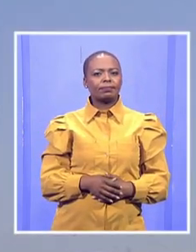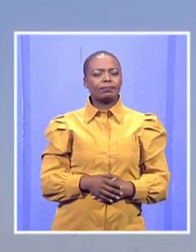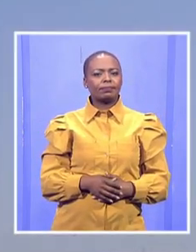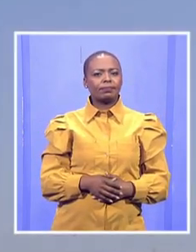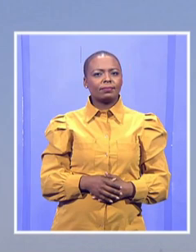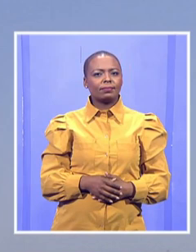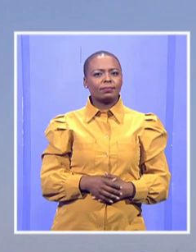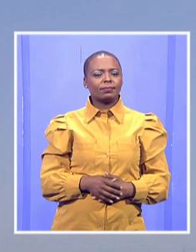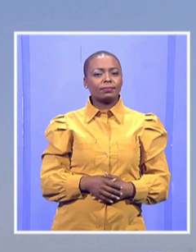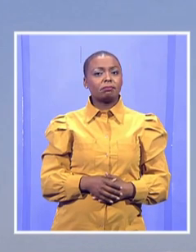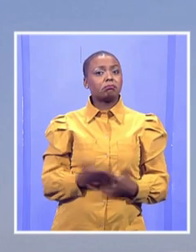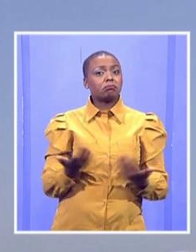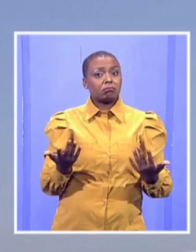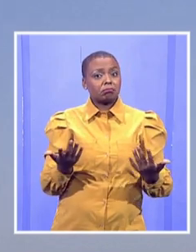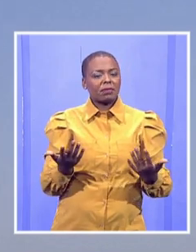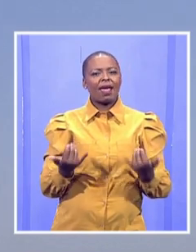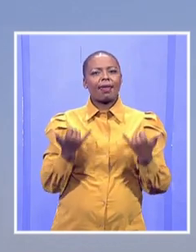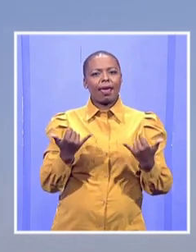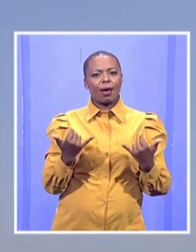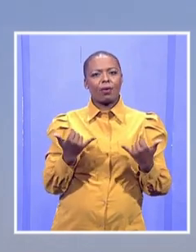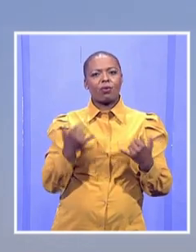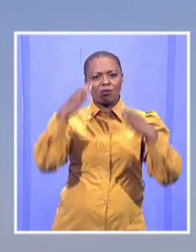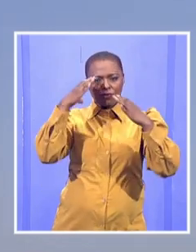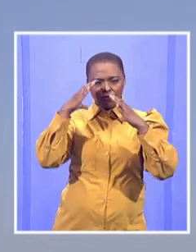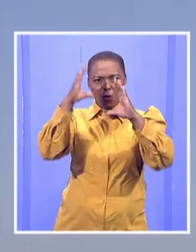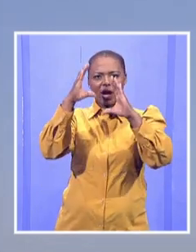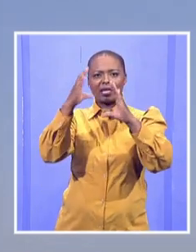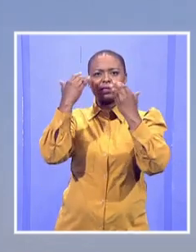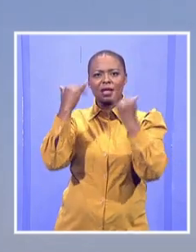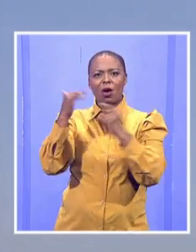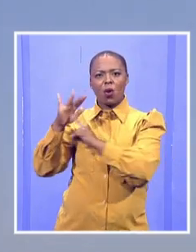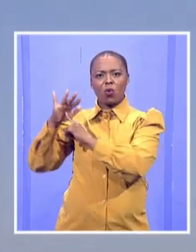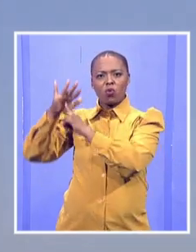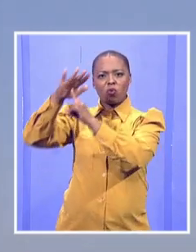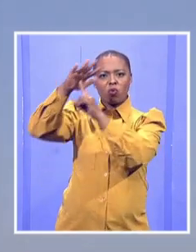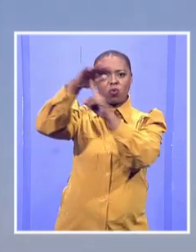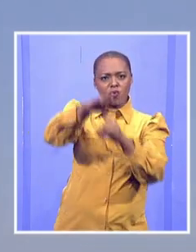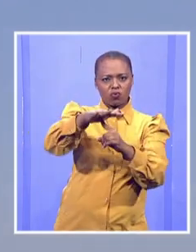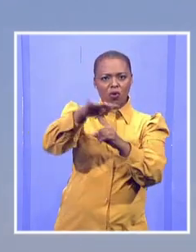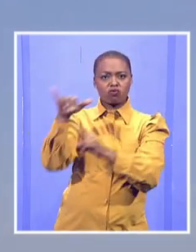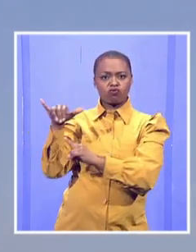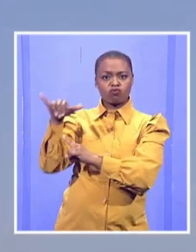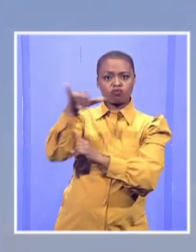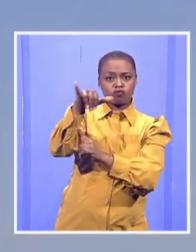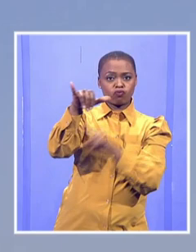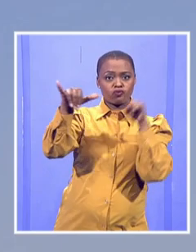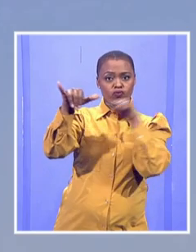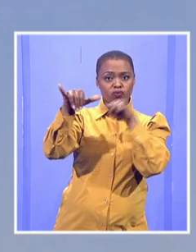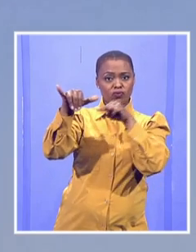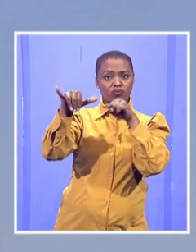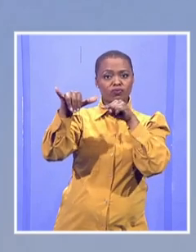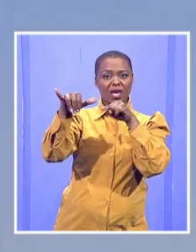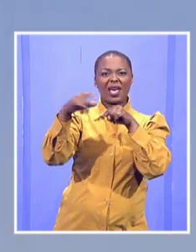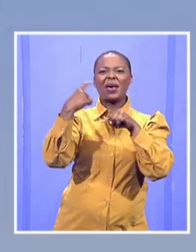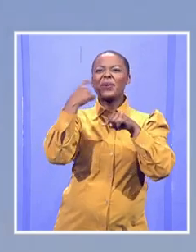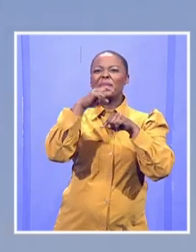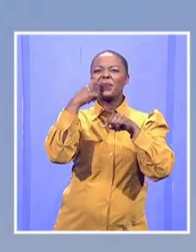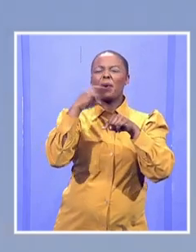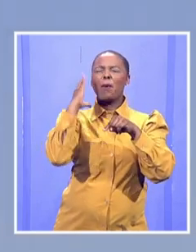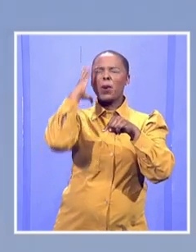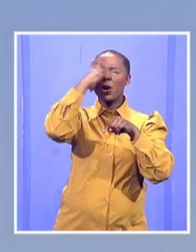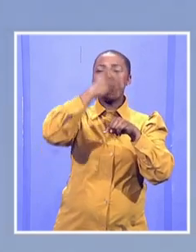You know, I just want you to focus your attention on the plane that you're seeing there. There's a beautiful white plane, a